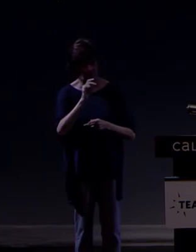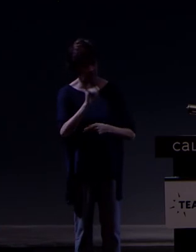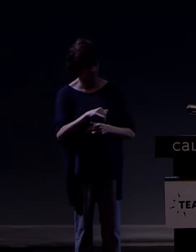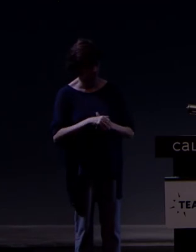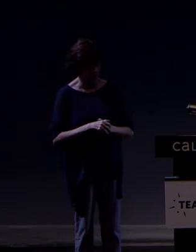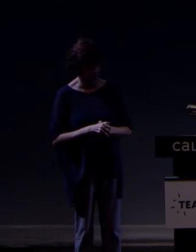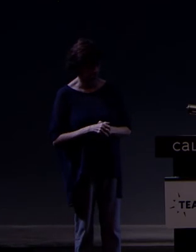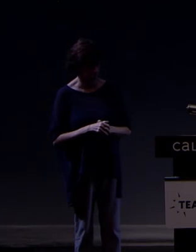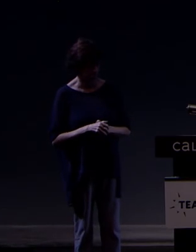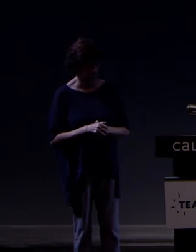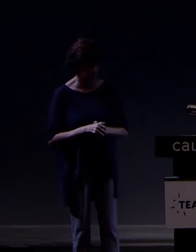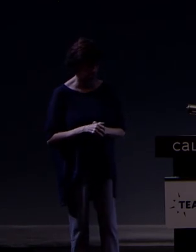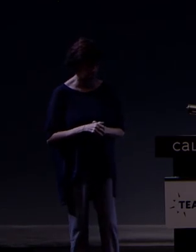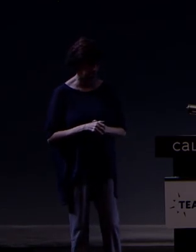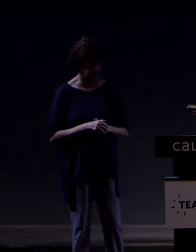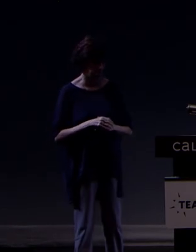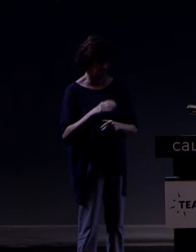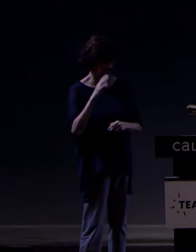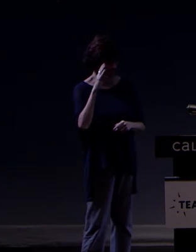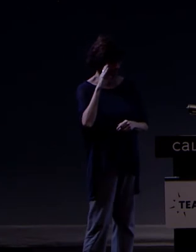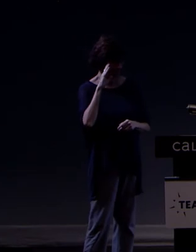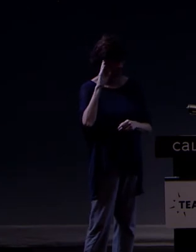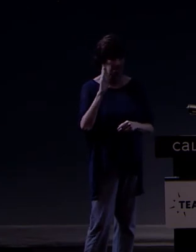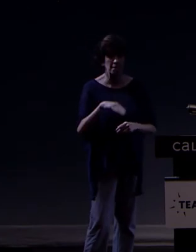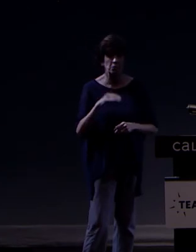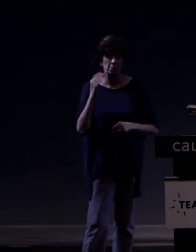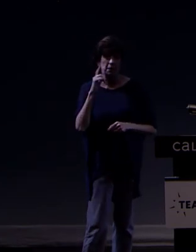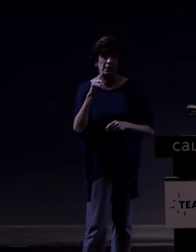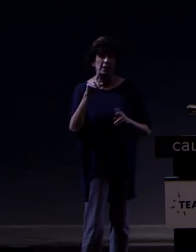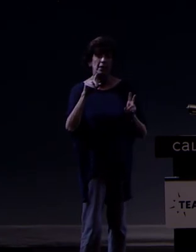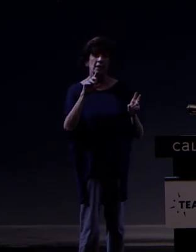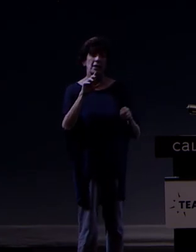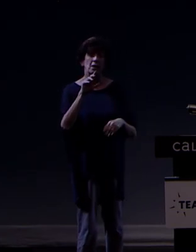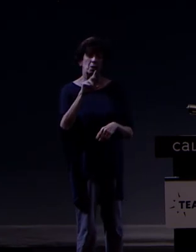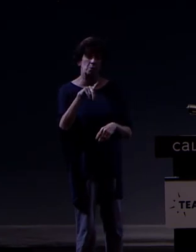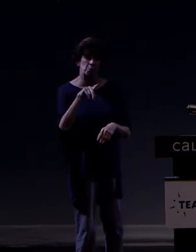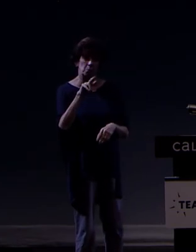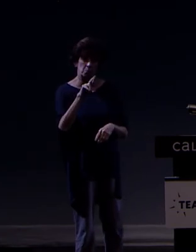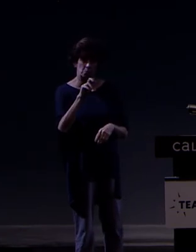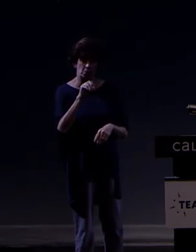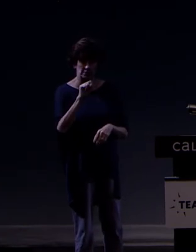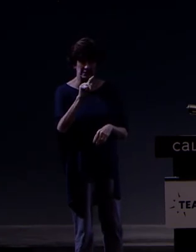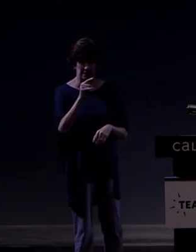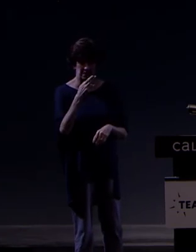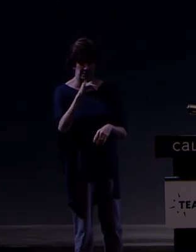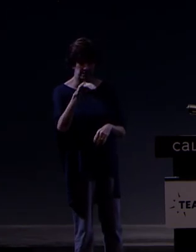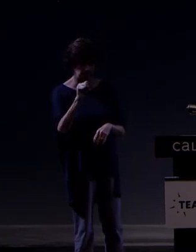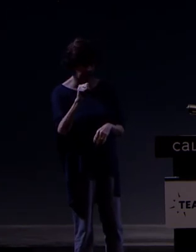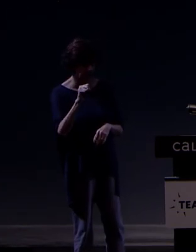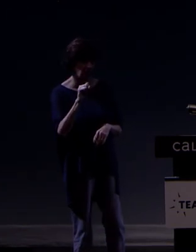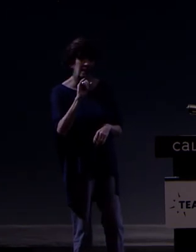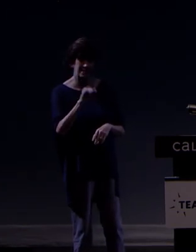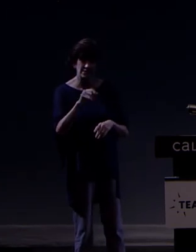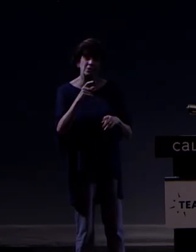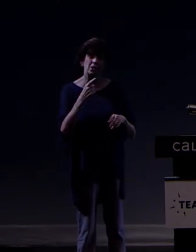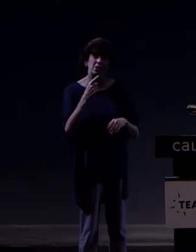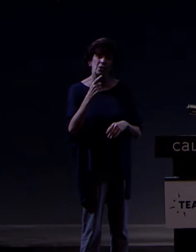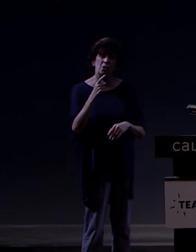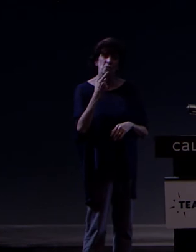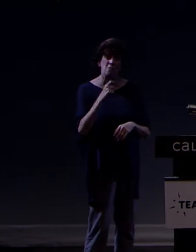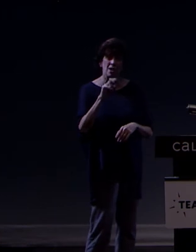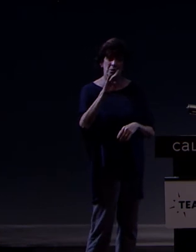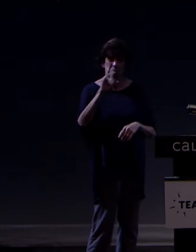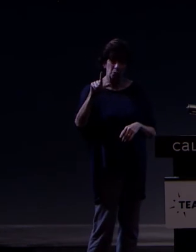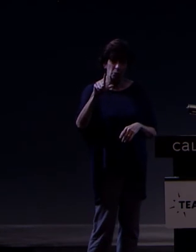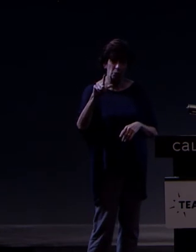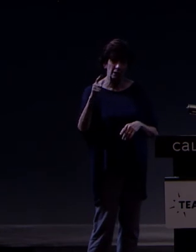Do you know that they're making epiretinal prostheses now? So, and this is really kind of important too. These are retinal implants. So everything